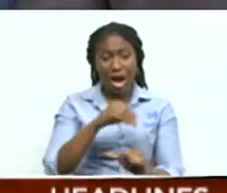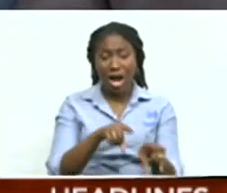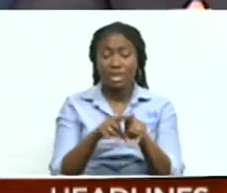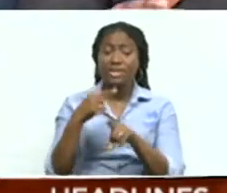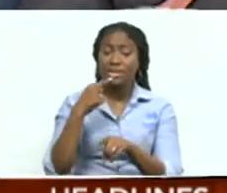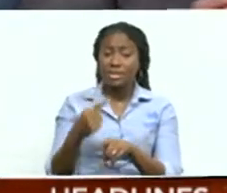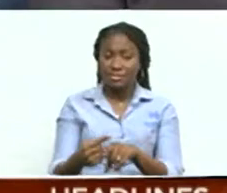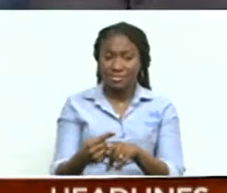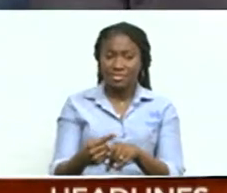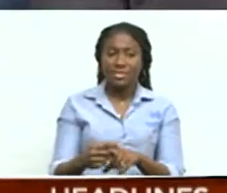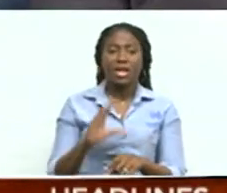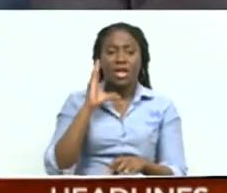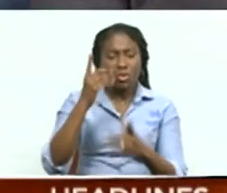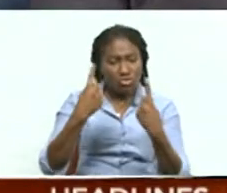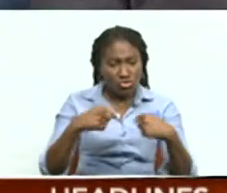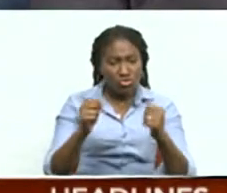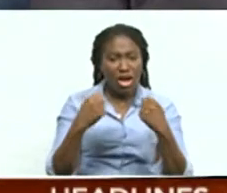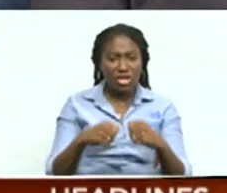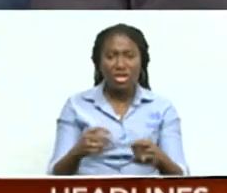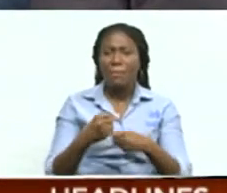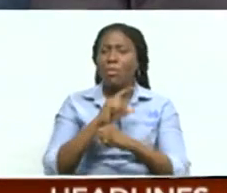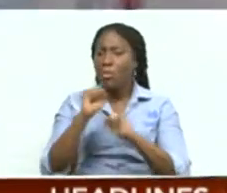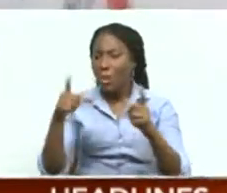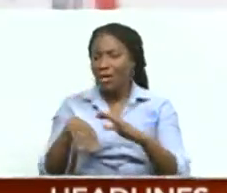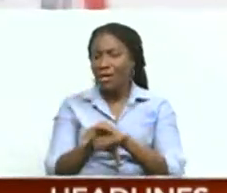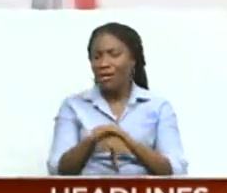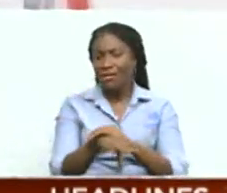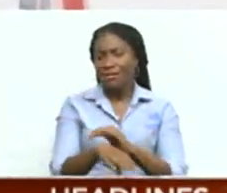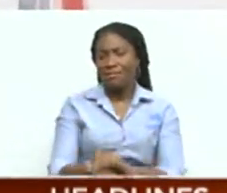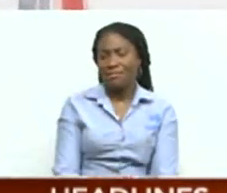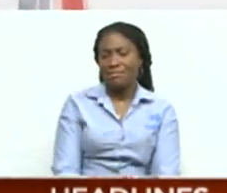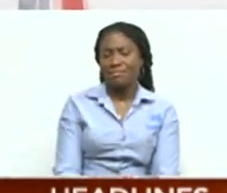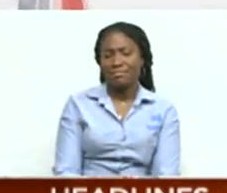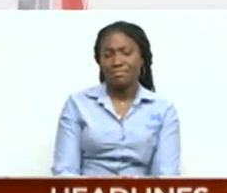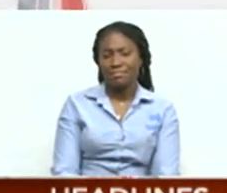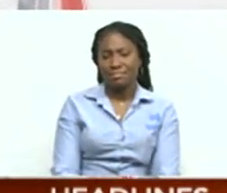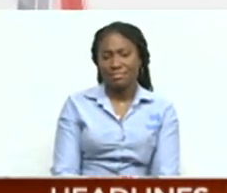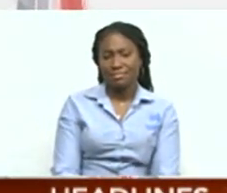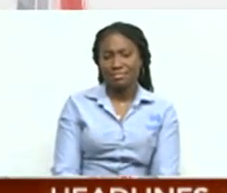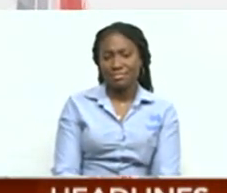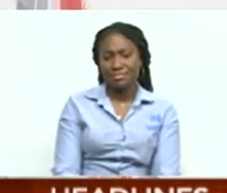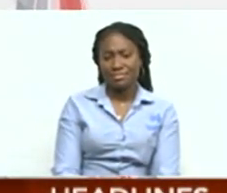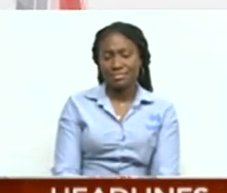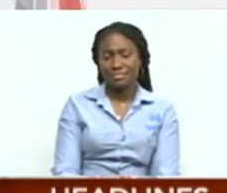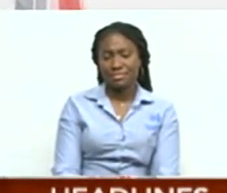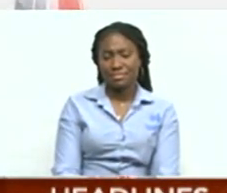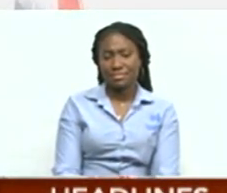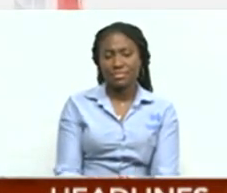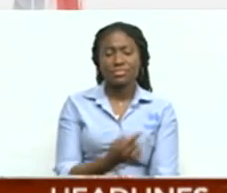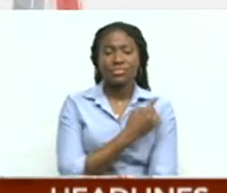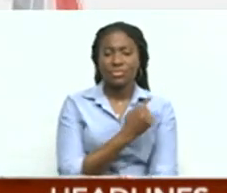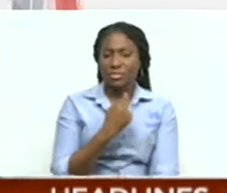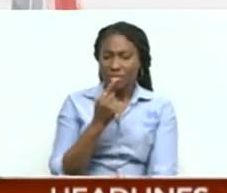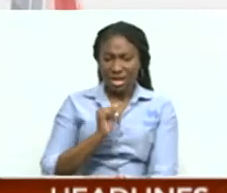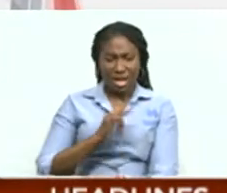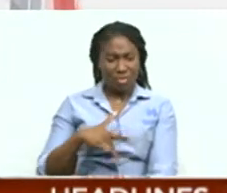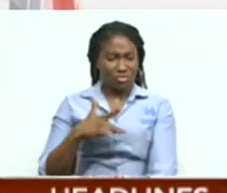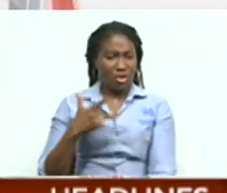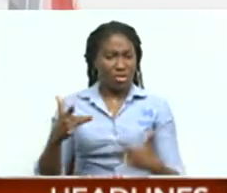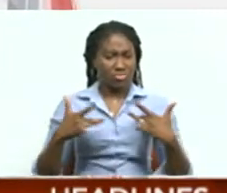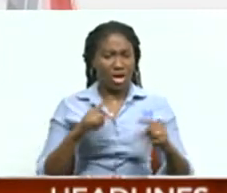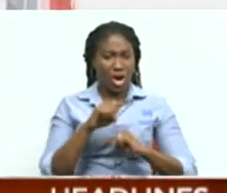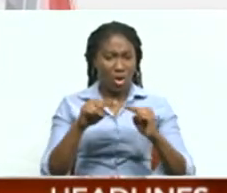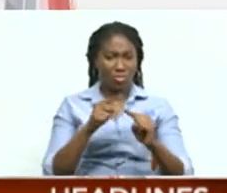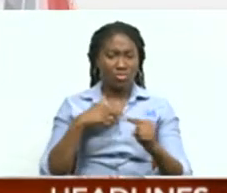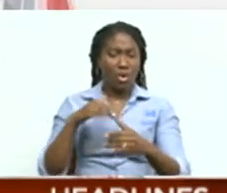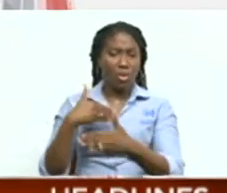says they've been trying to make it more accessible. I am not really shocked. I am just concerned. When I got to the ministry, I